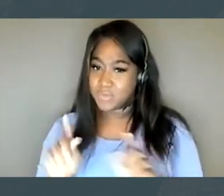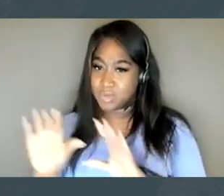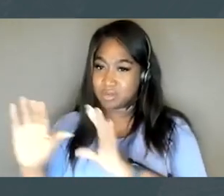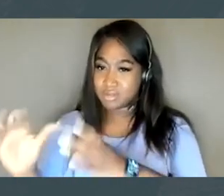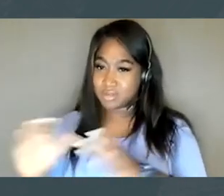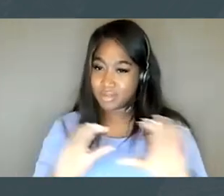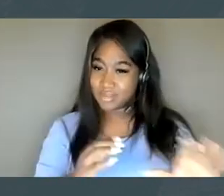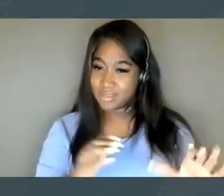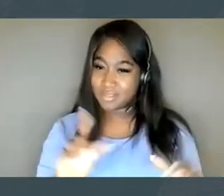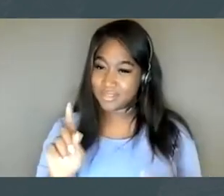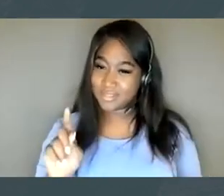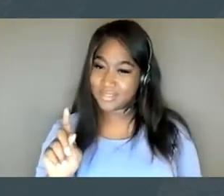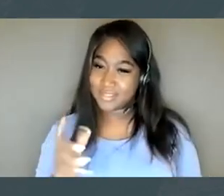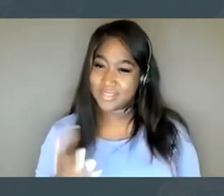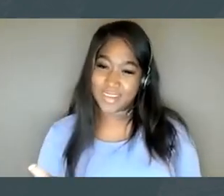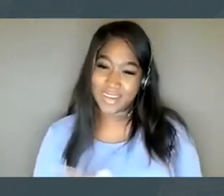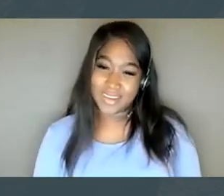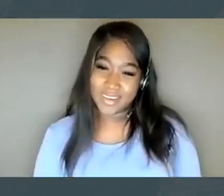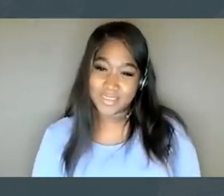Yeah.